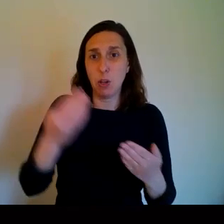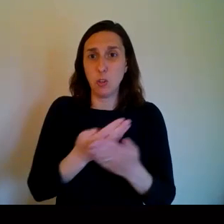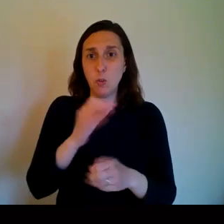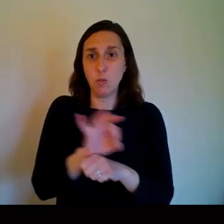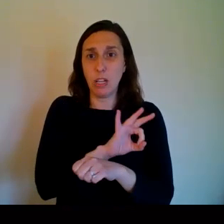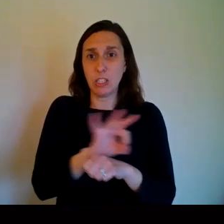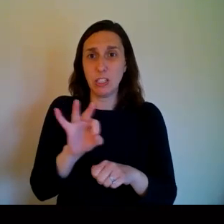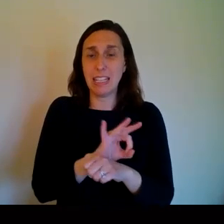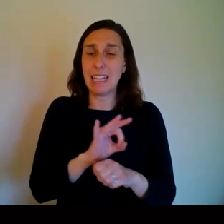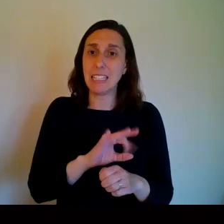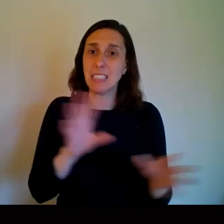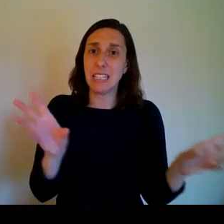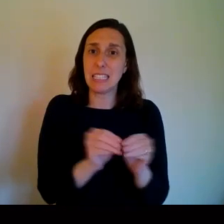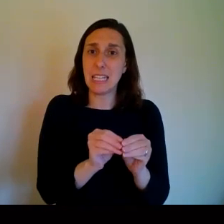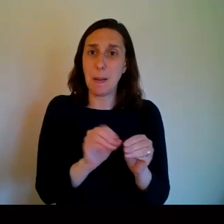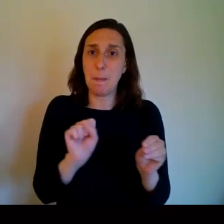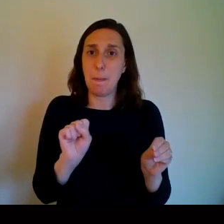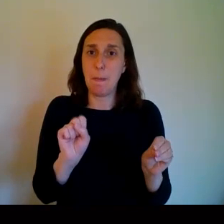that is the sum of these two.